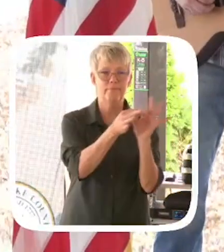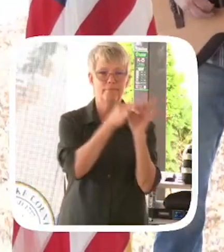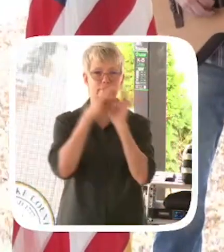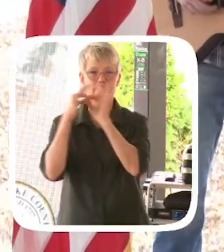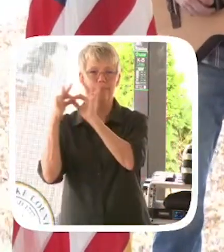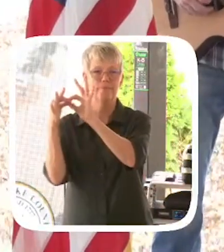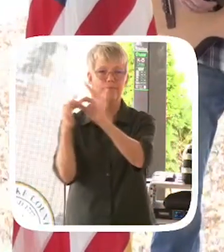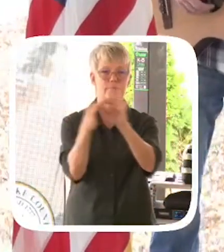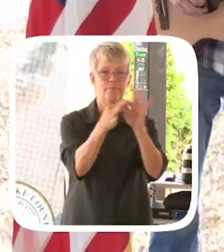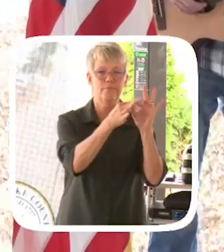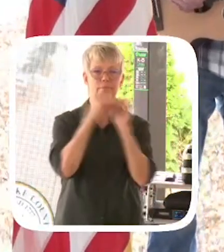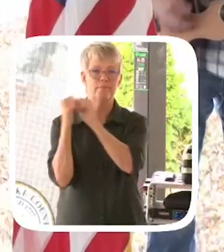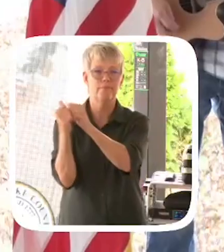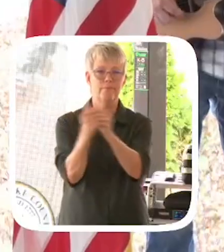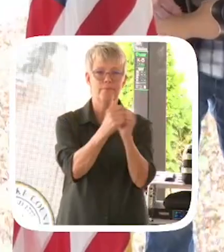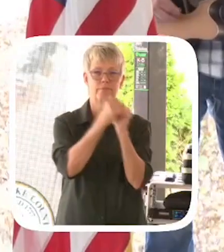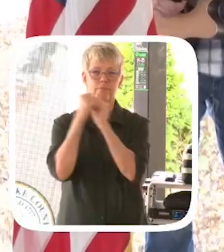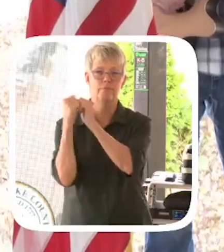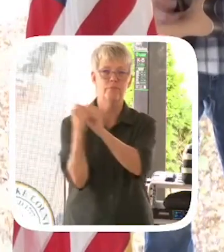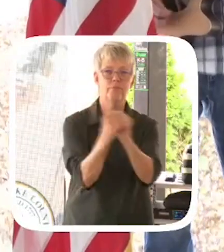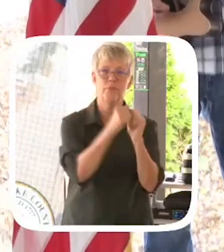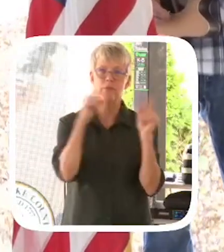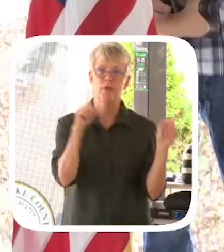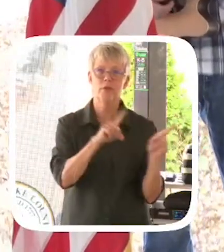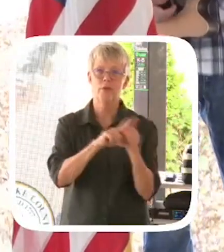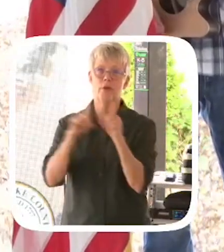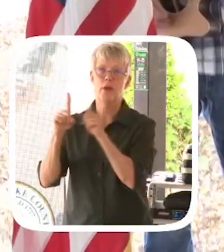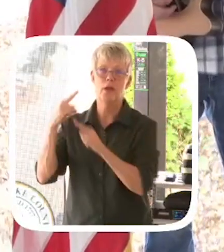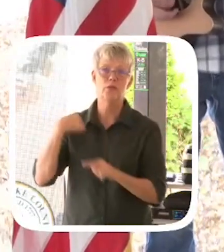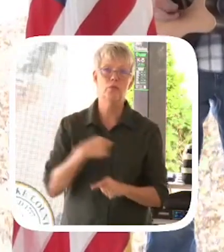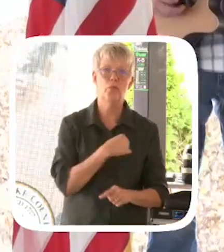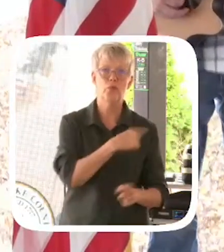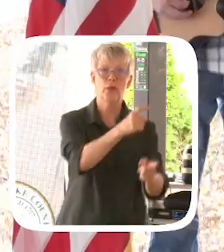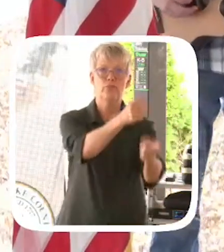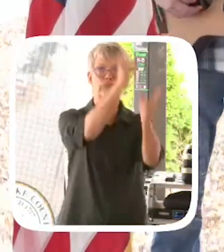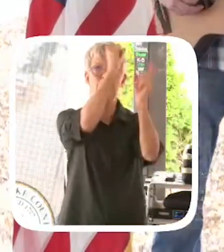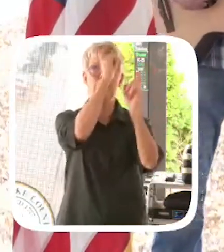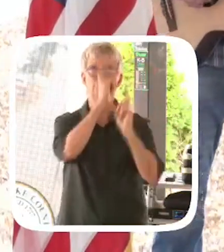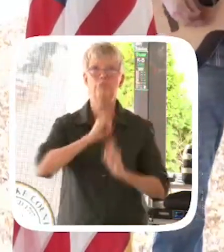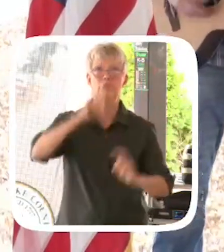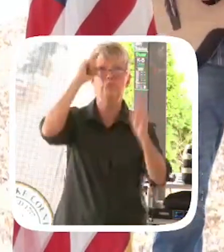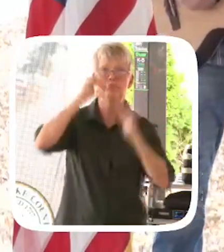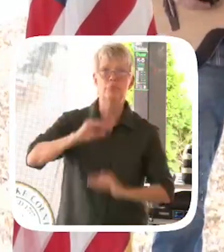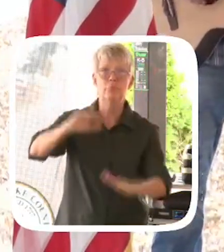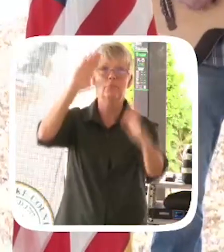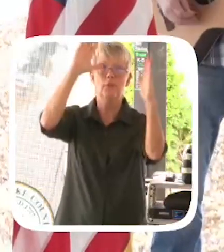Bind us together and give us hope.